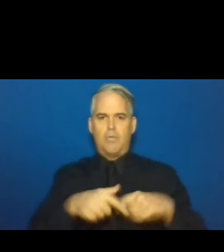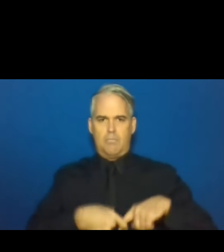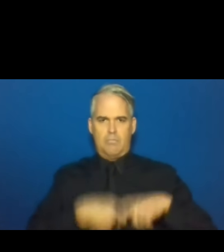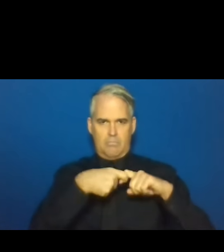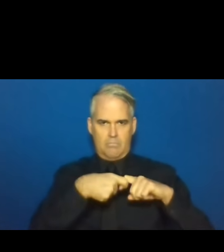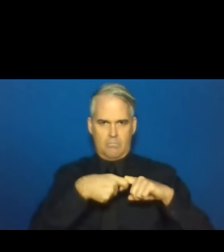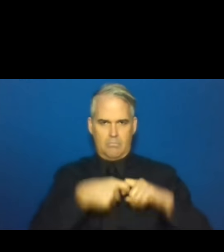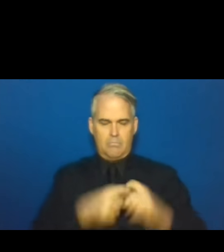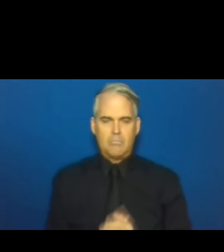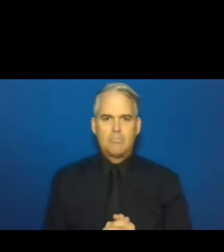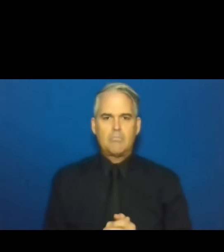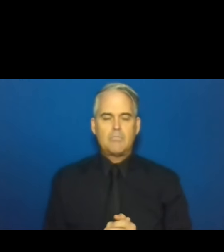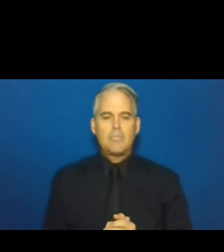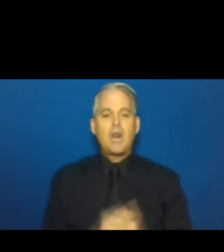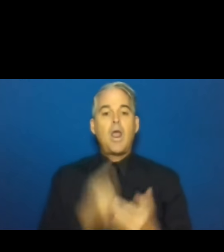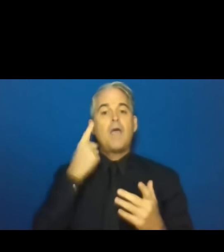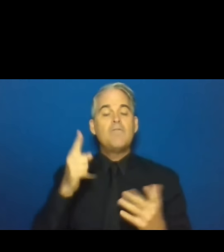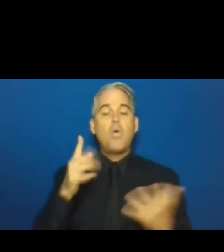Public gatherings.